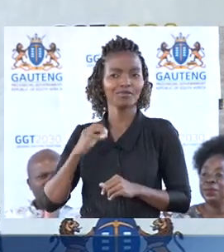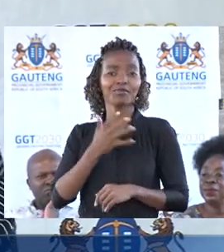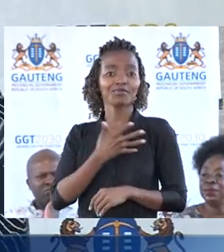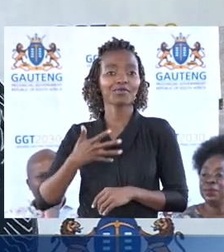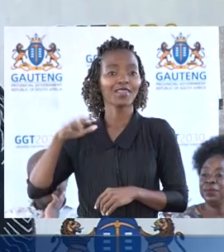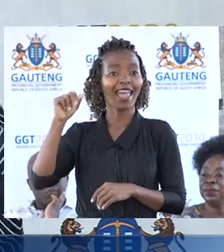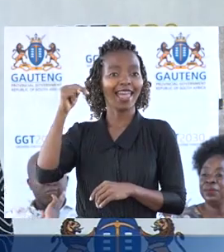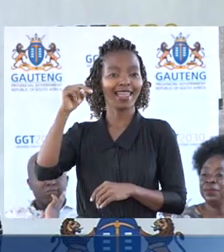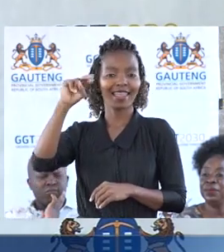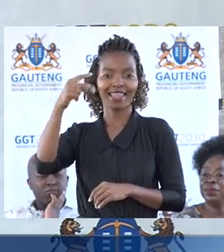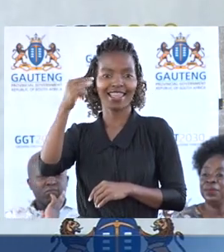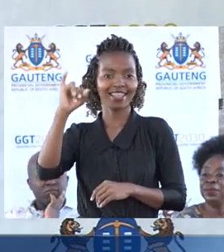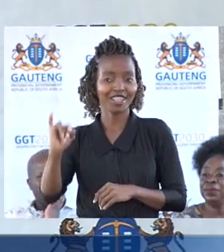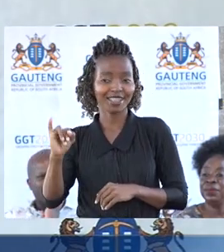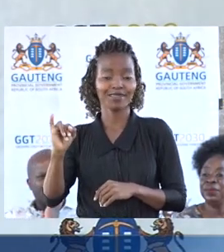The leadership